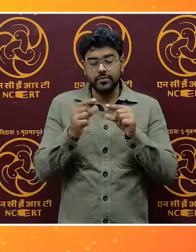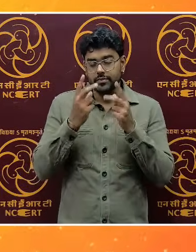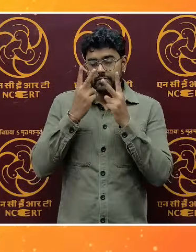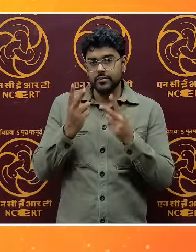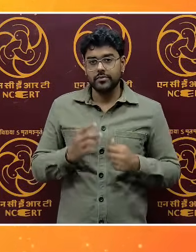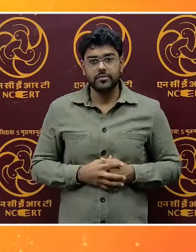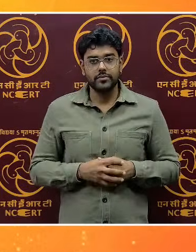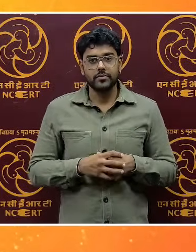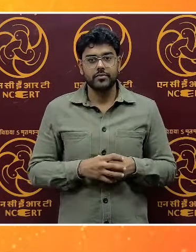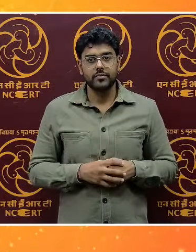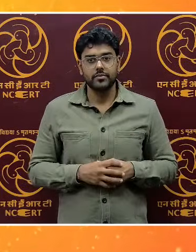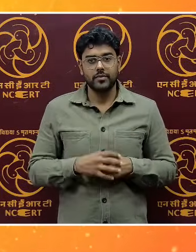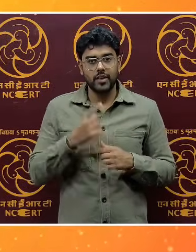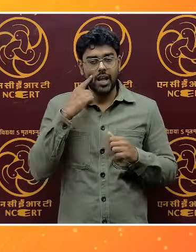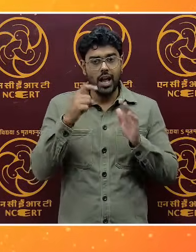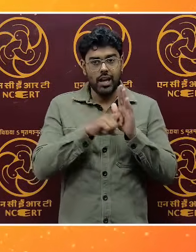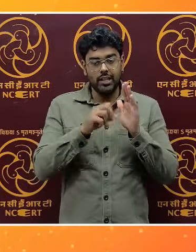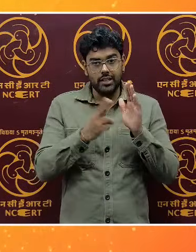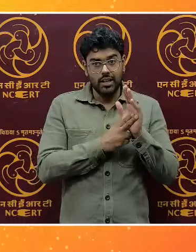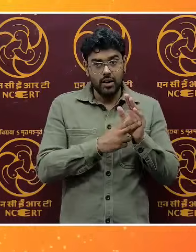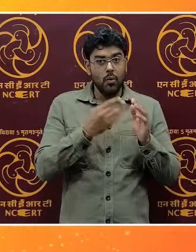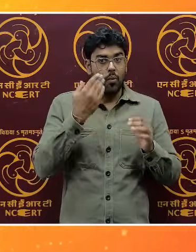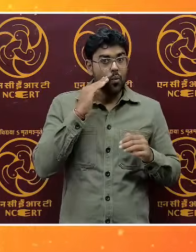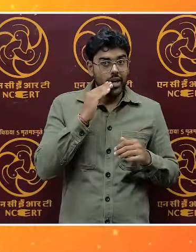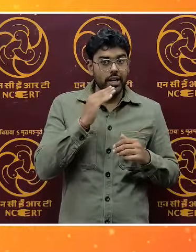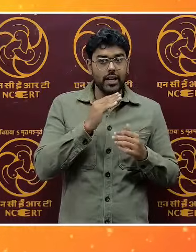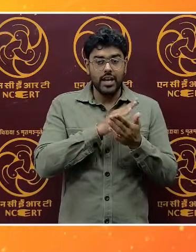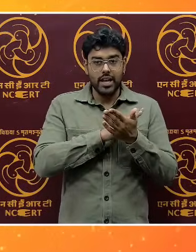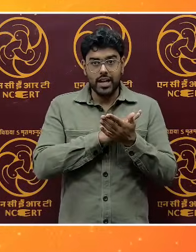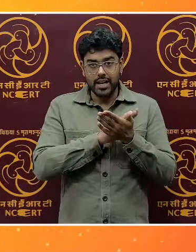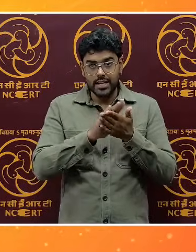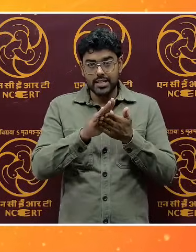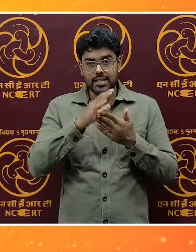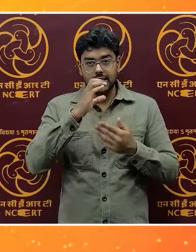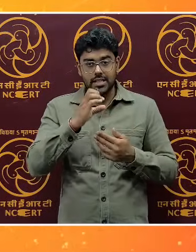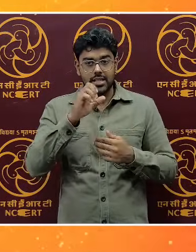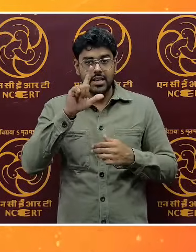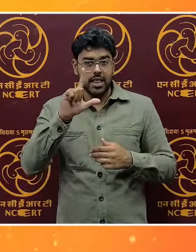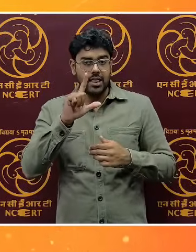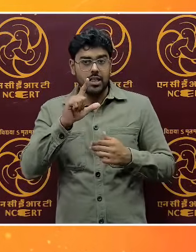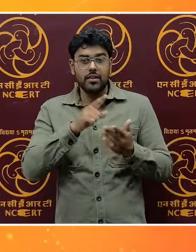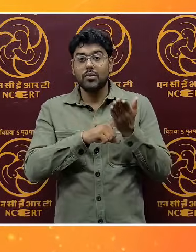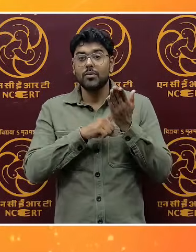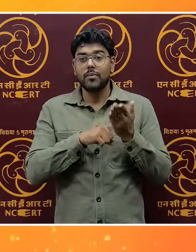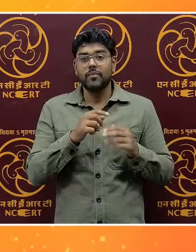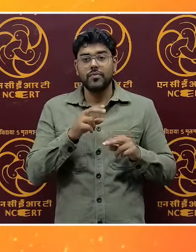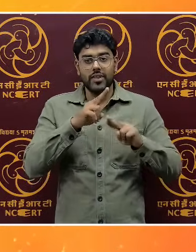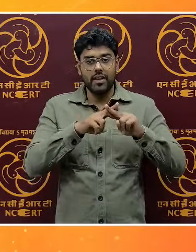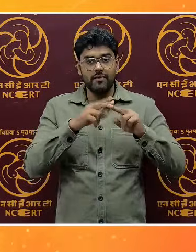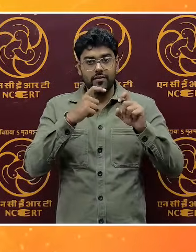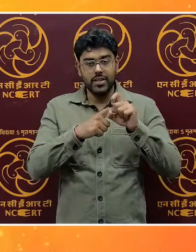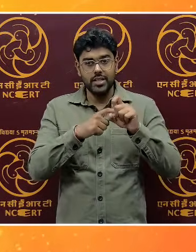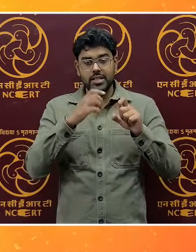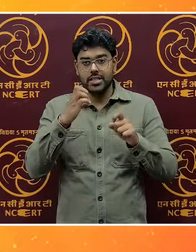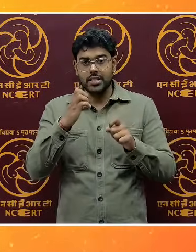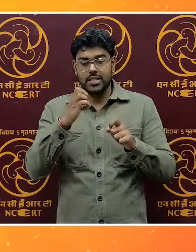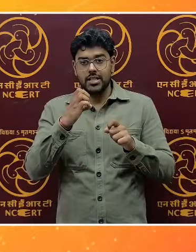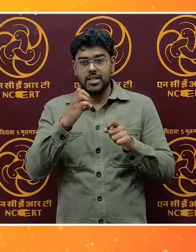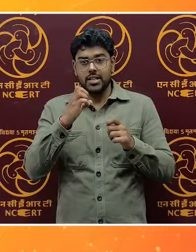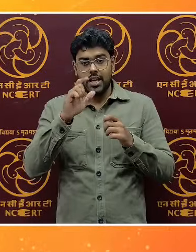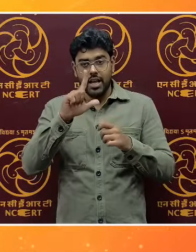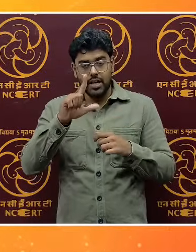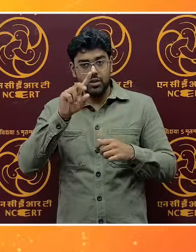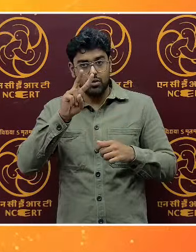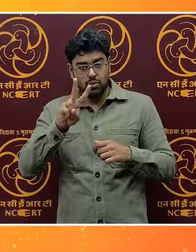also. Iron, when it reacts with HCl, it forms say FeCl2 and hydrogen gas